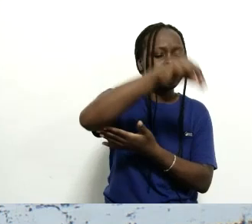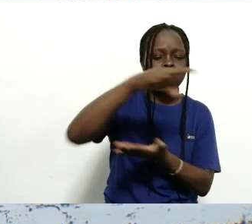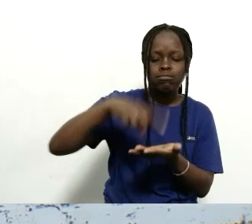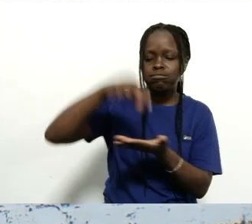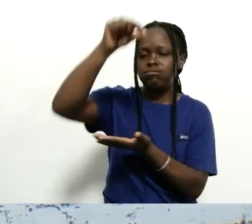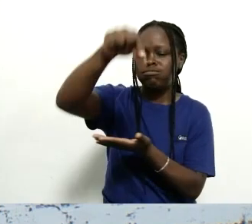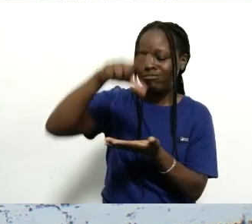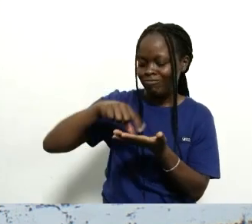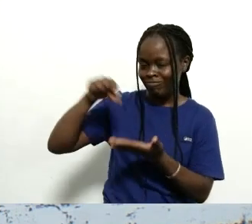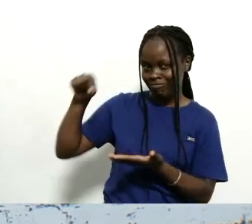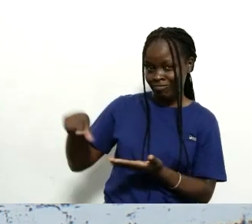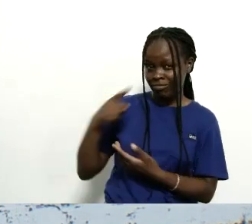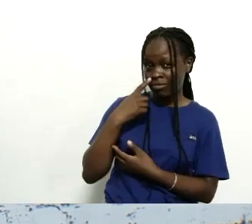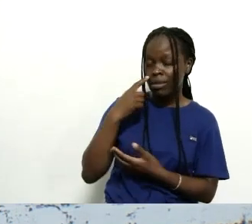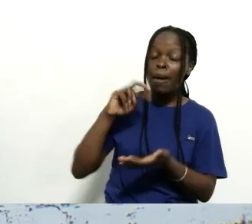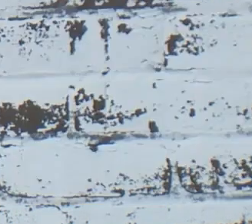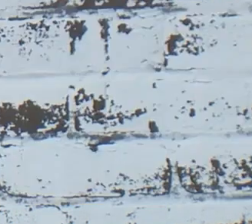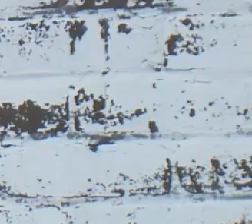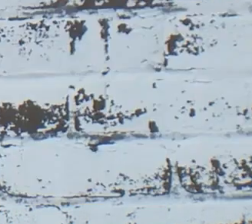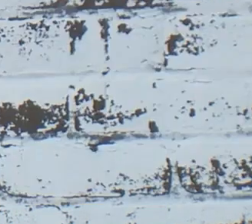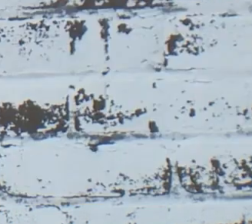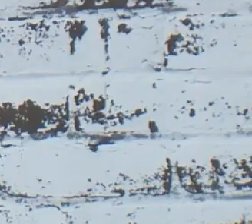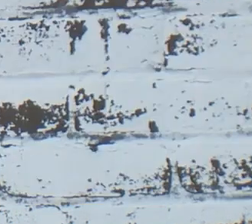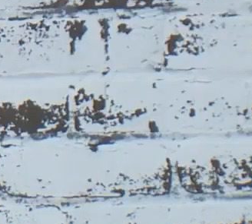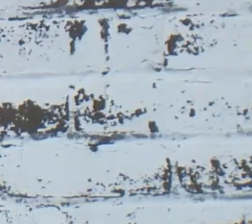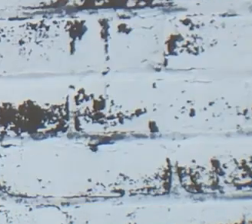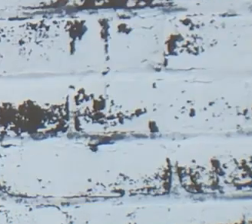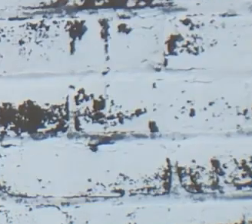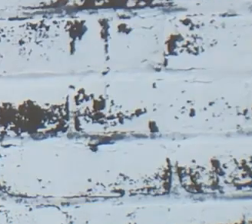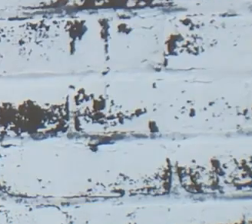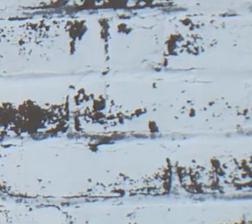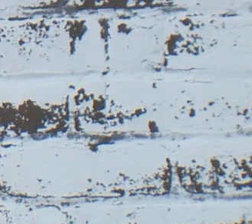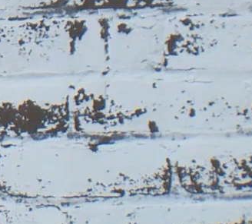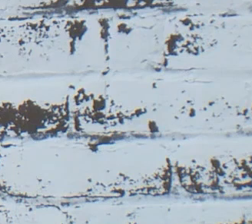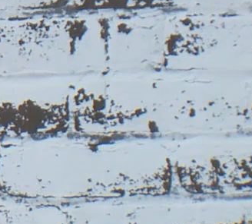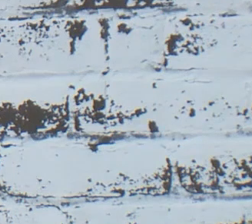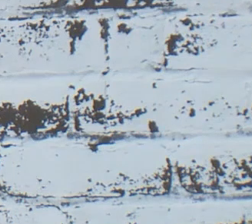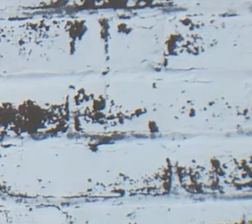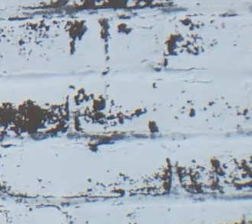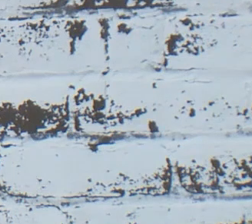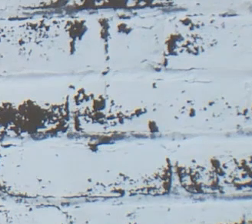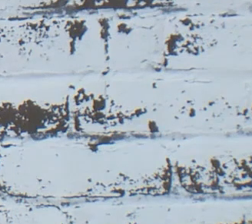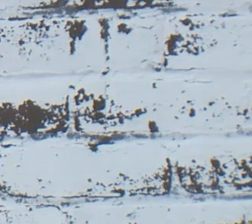be prepared well enough. And also, you need to have the,